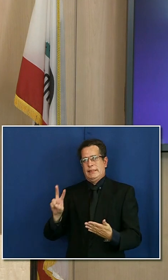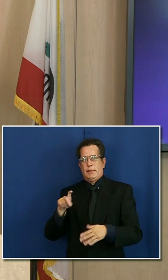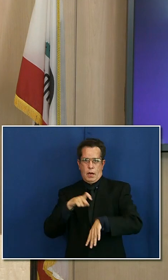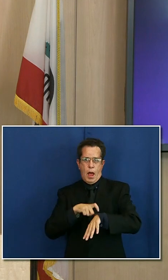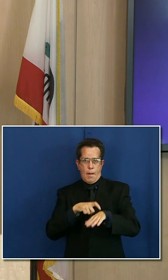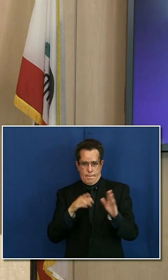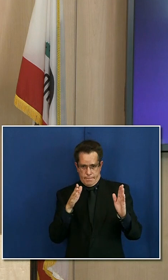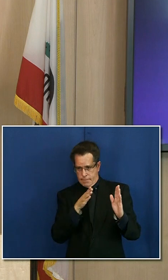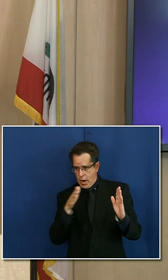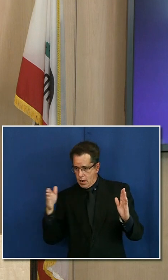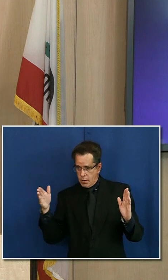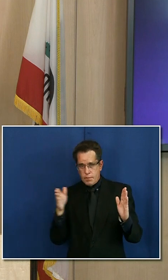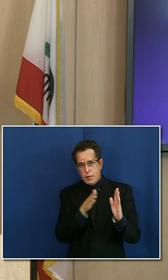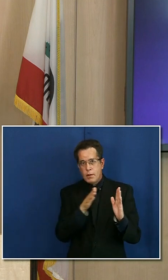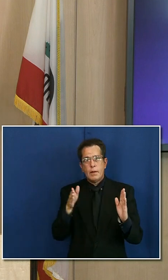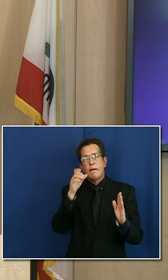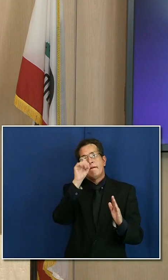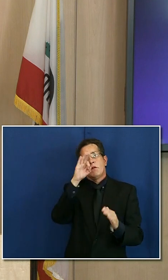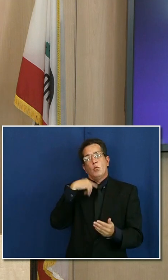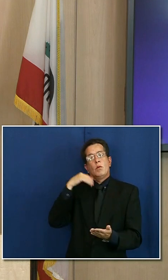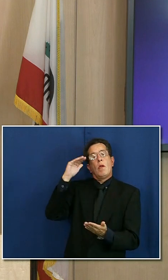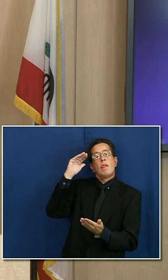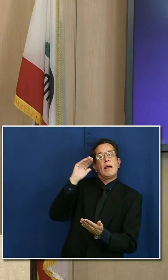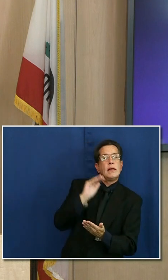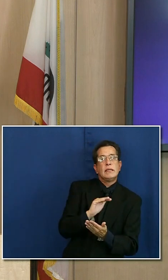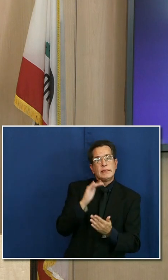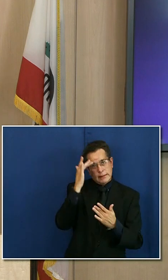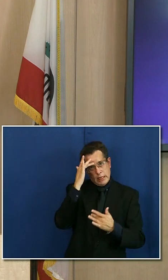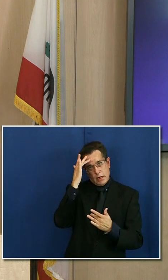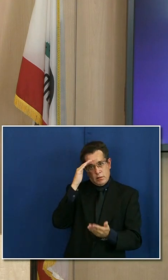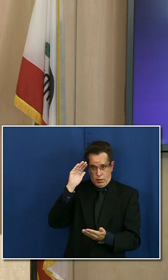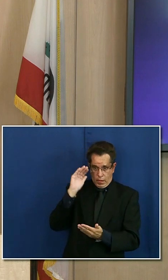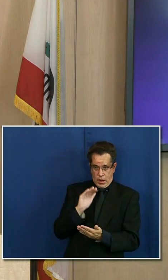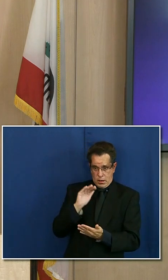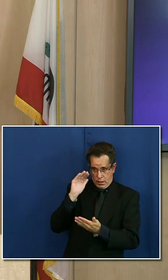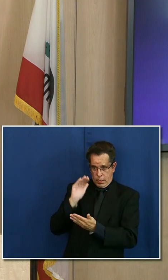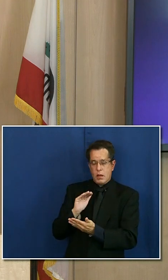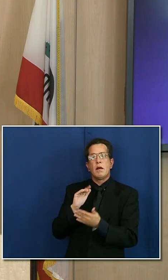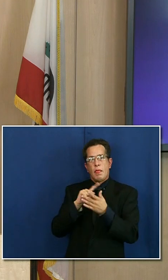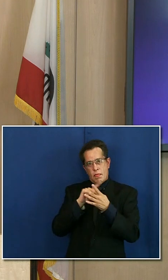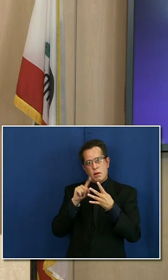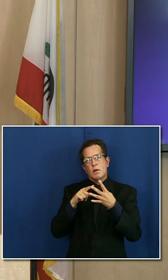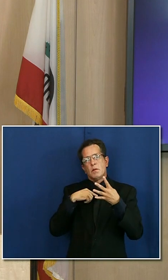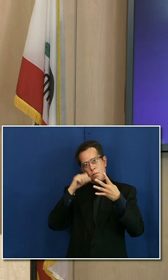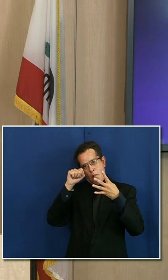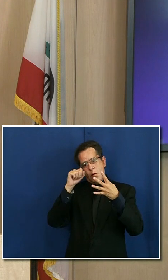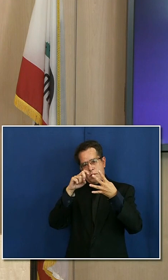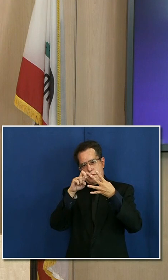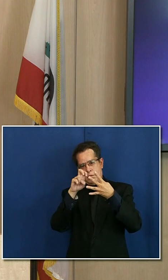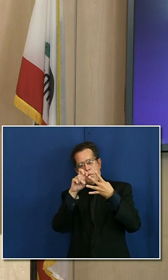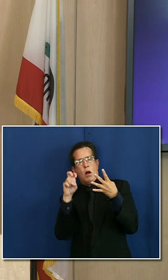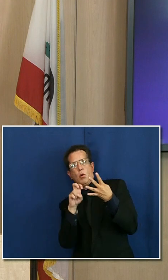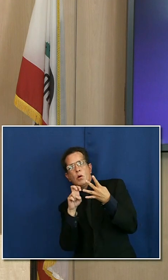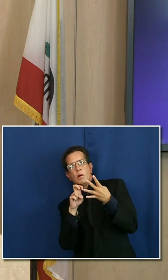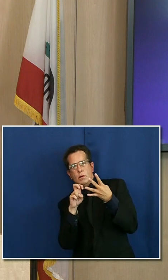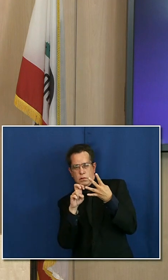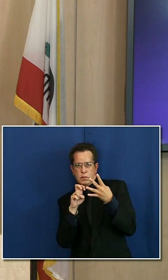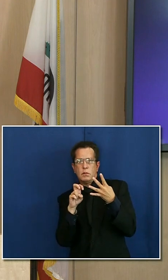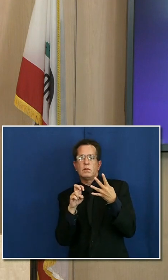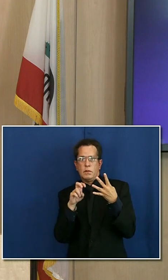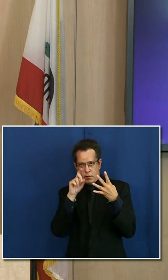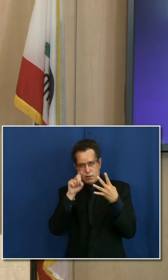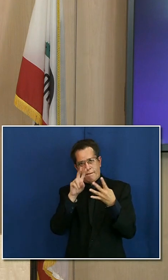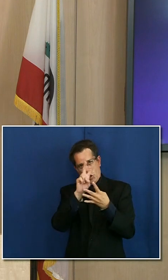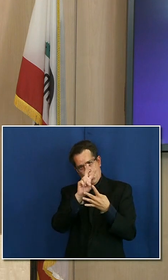a massively significant decline, then we would also have to be in that next lower tier number-wise for